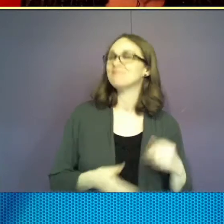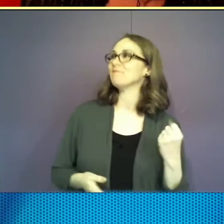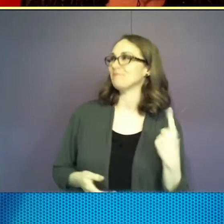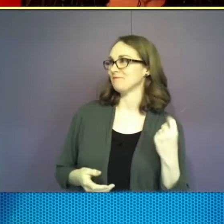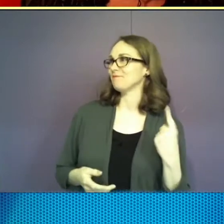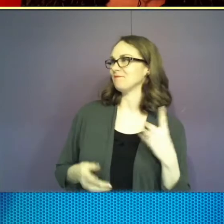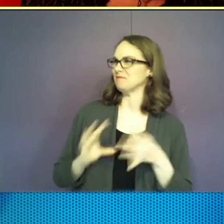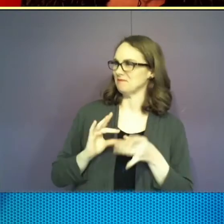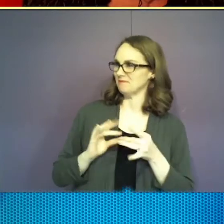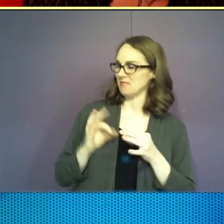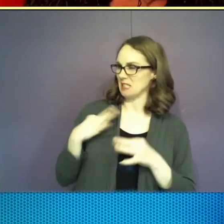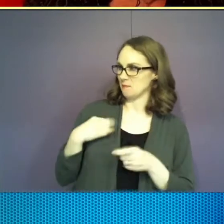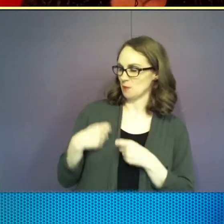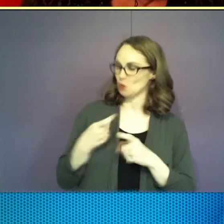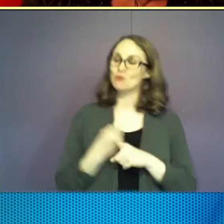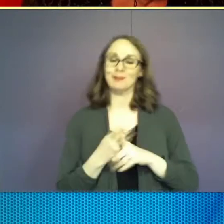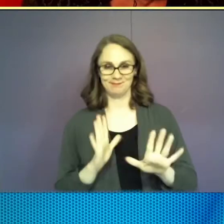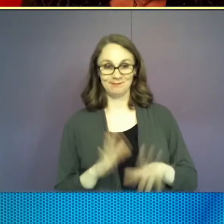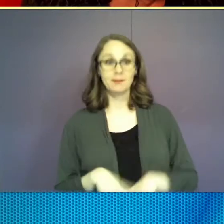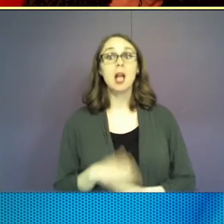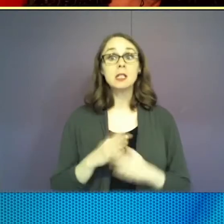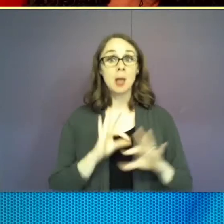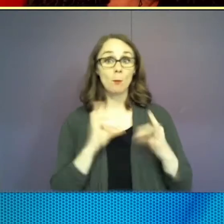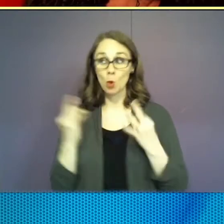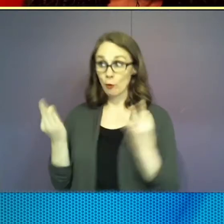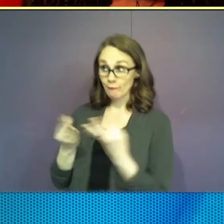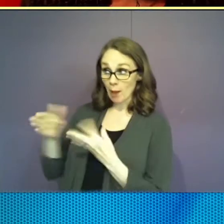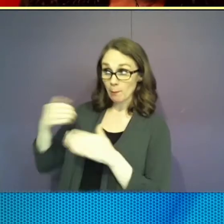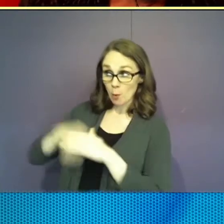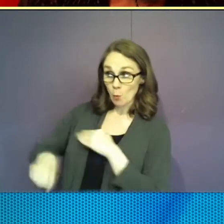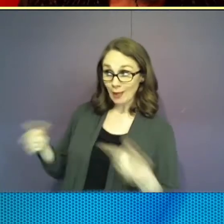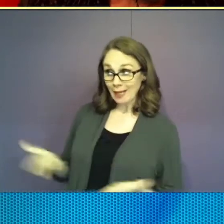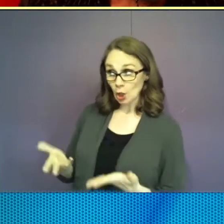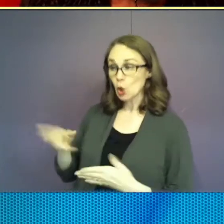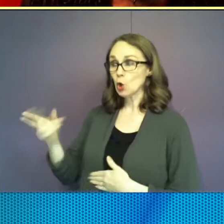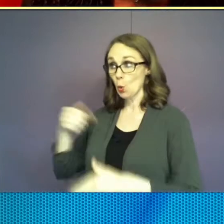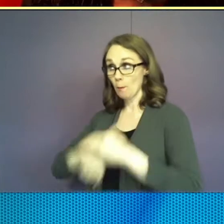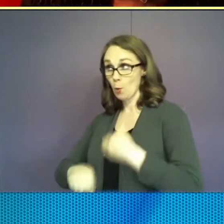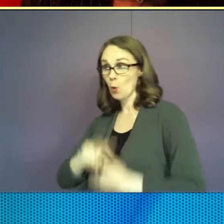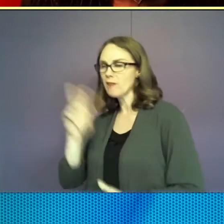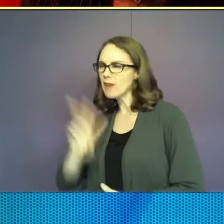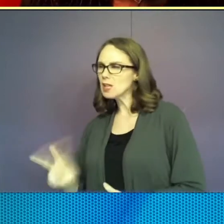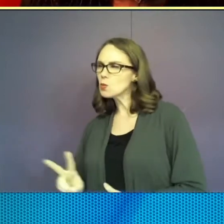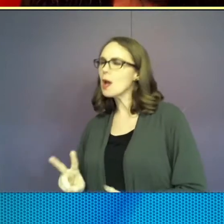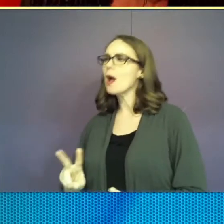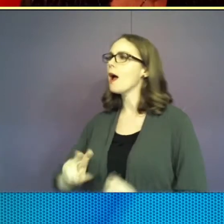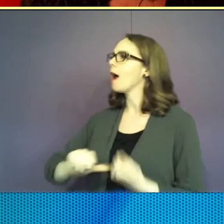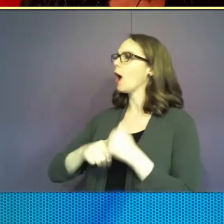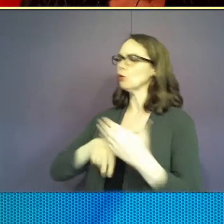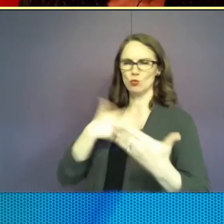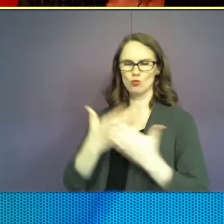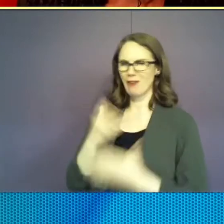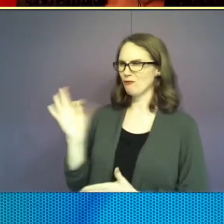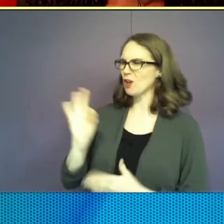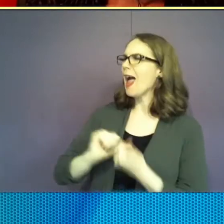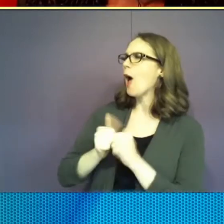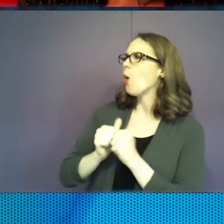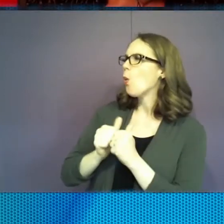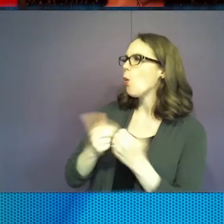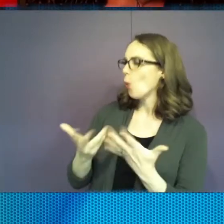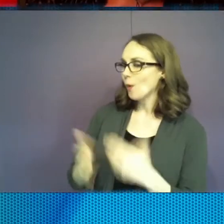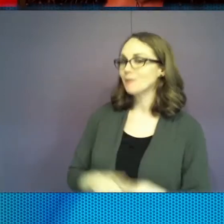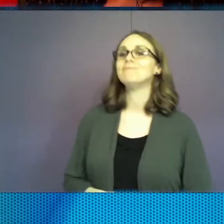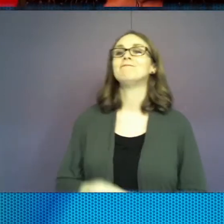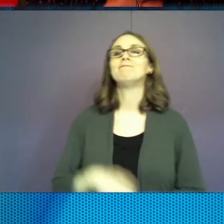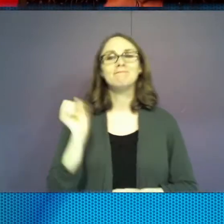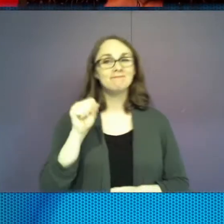Okay. So some of your family was born here, and you are born in Venezuela. So how did you end up in Frederick? Yeah,